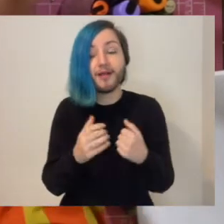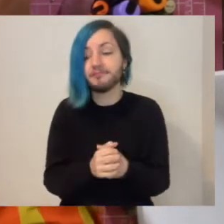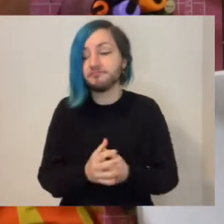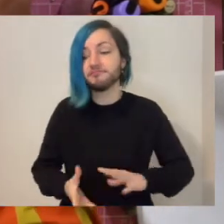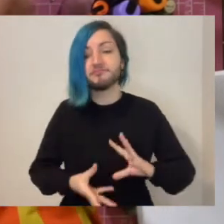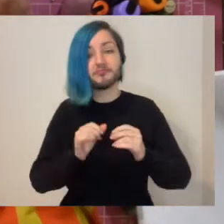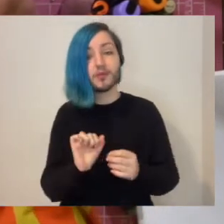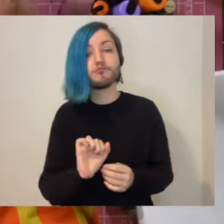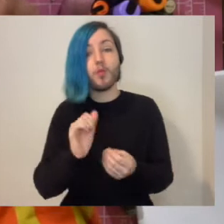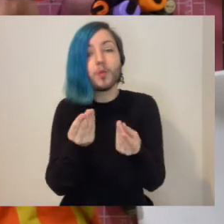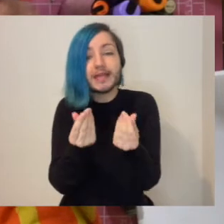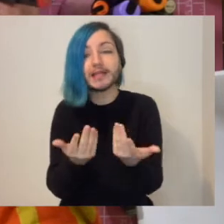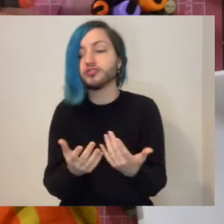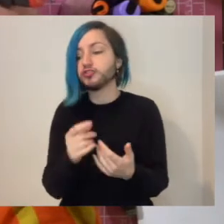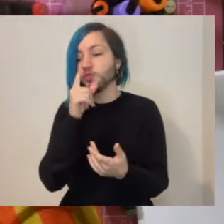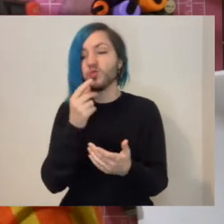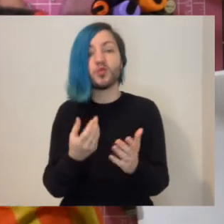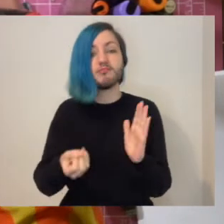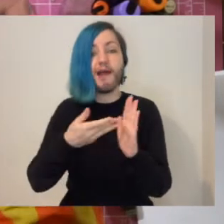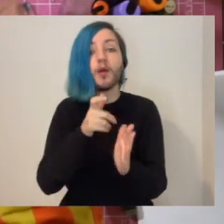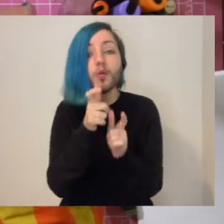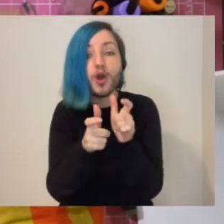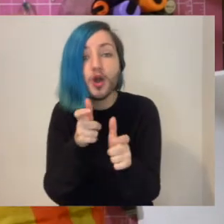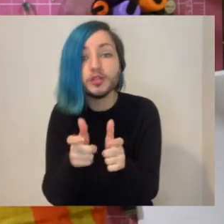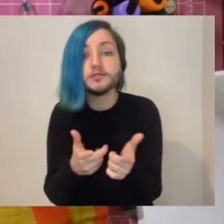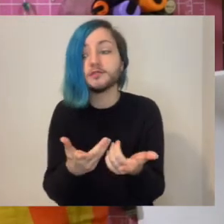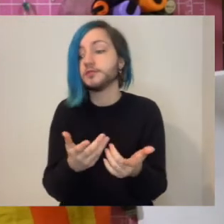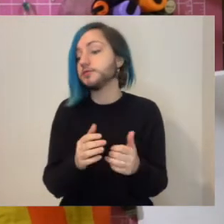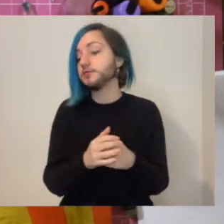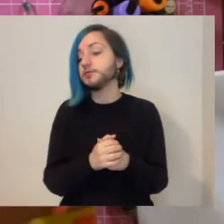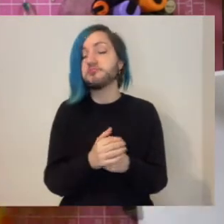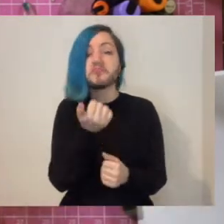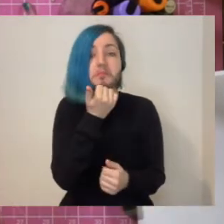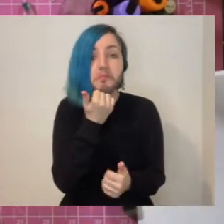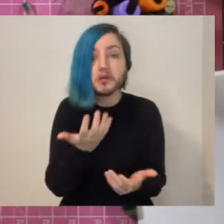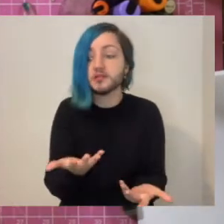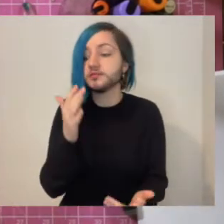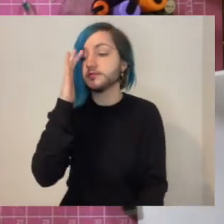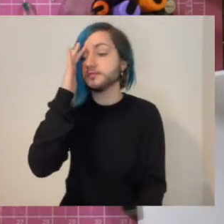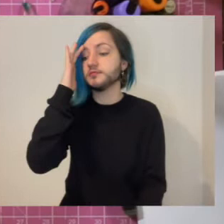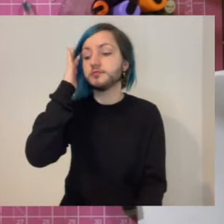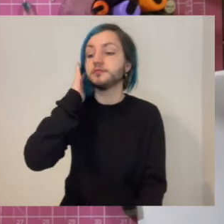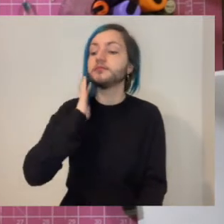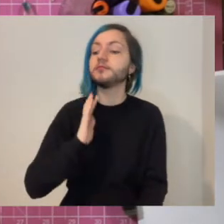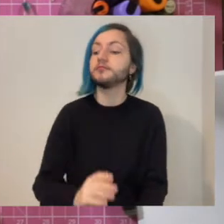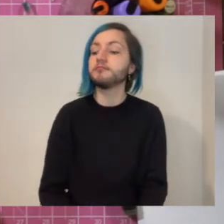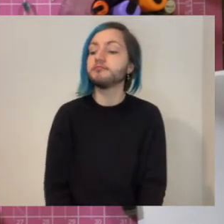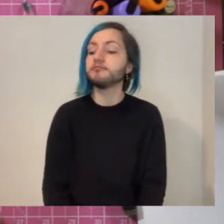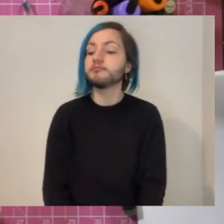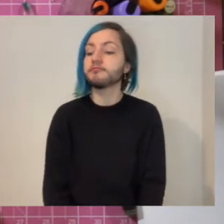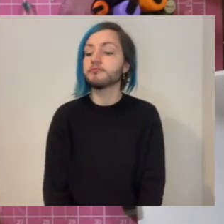And create your own textures. You can even draw some words on here, on numbers.